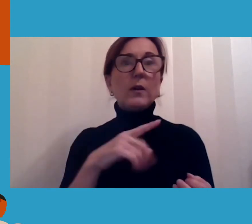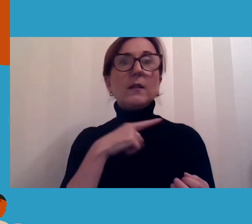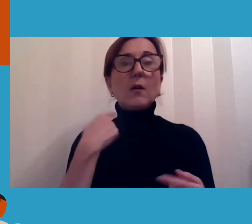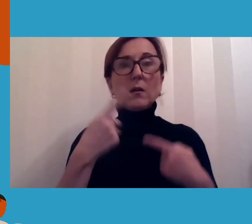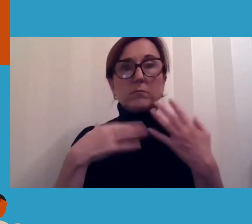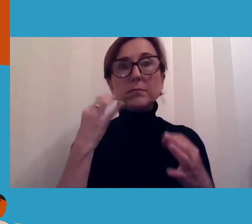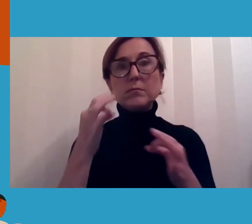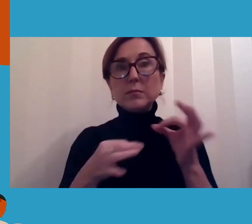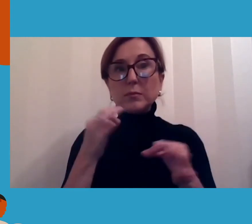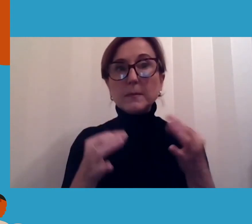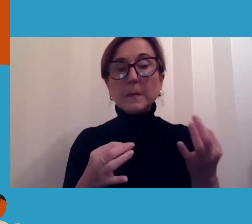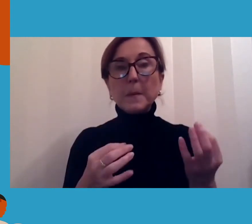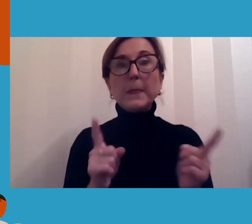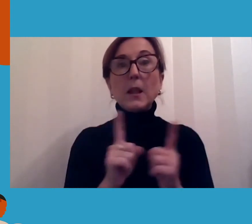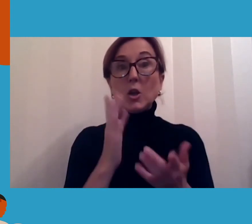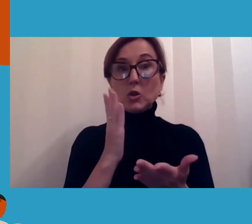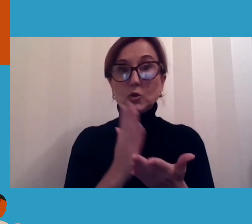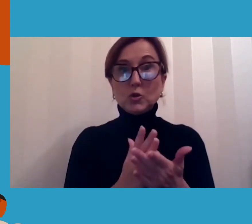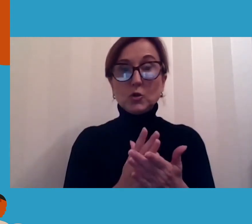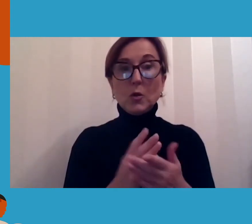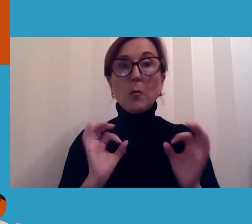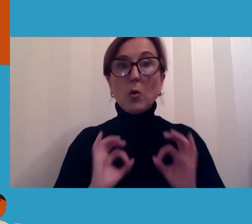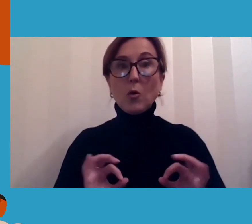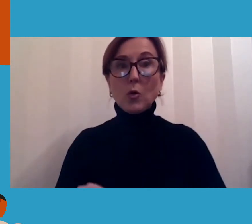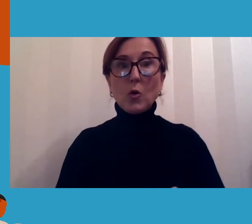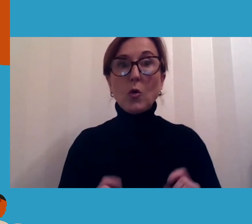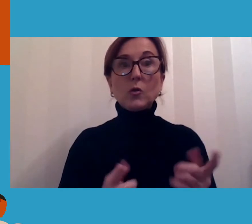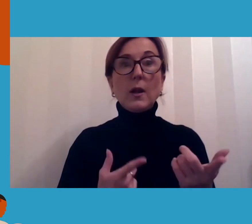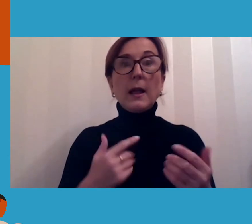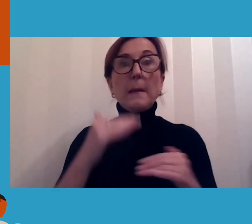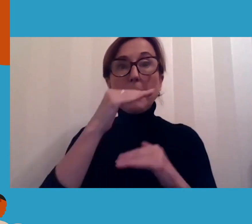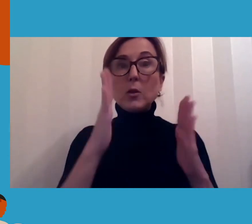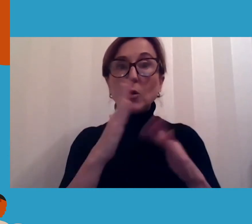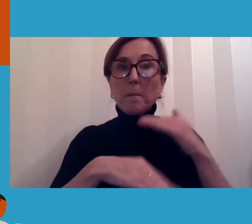was conducted on the basis of hate.